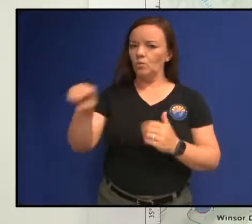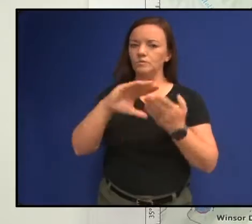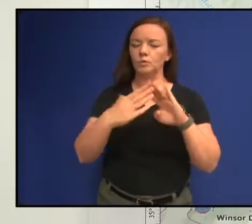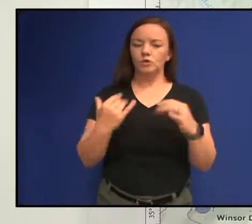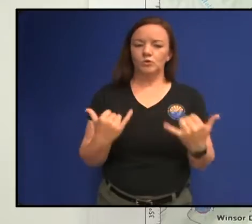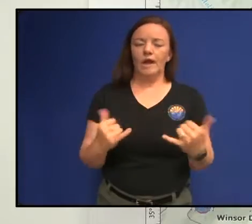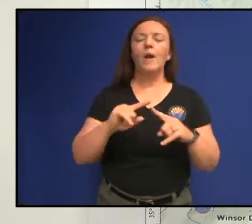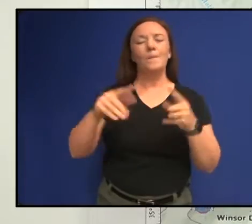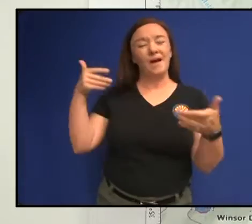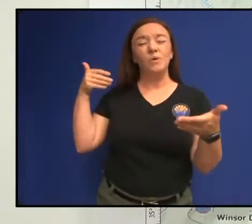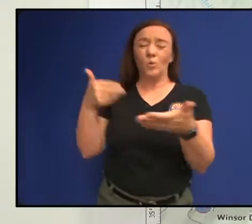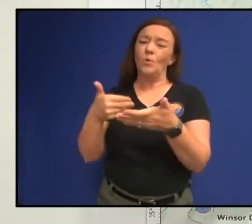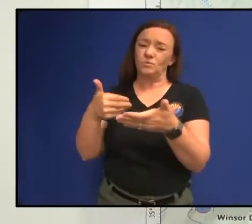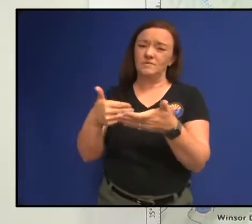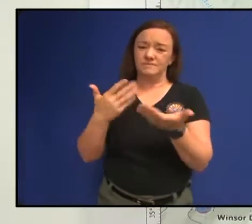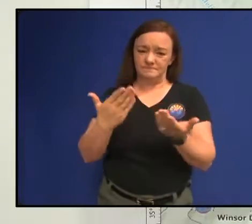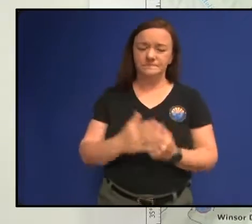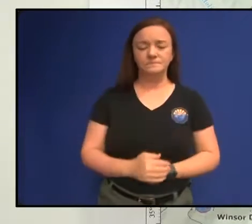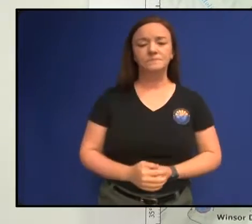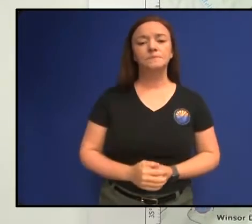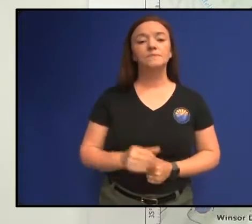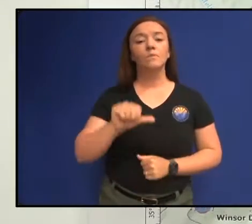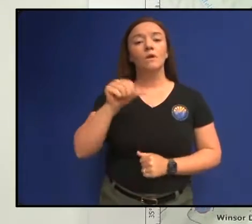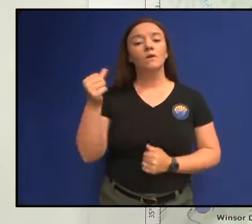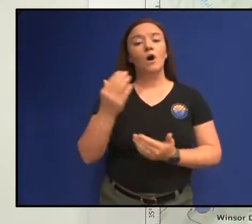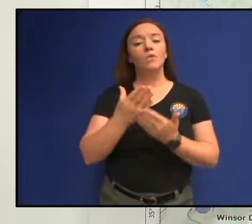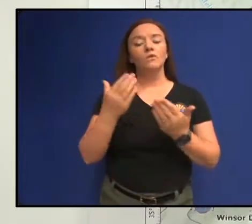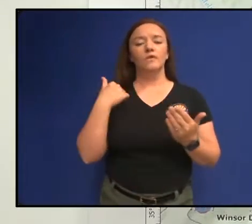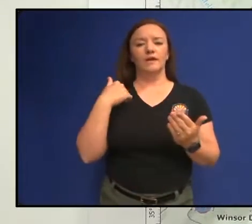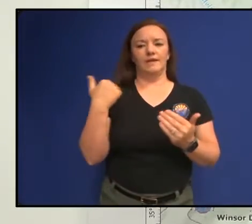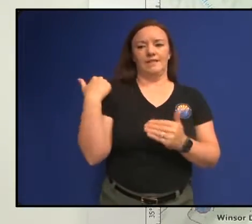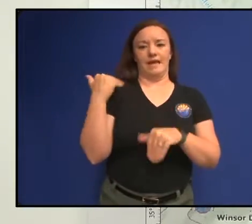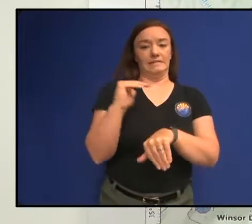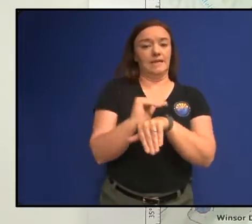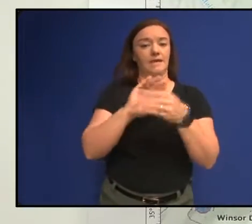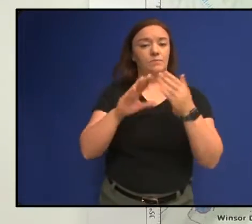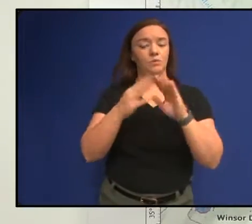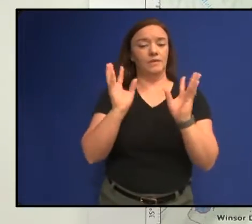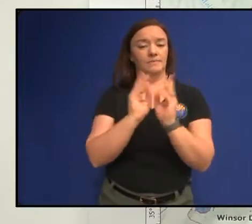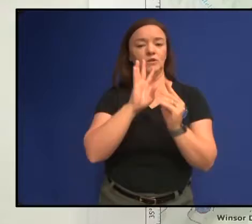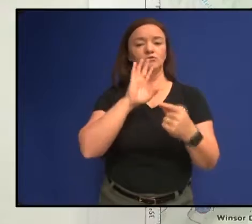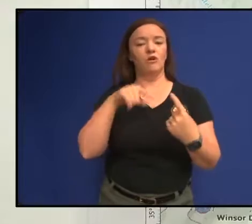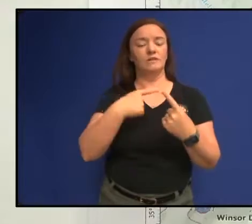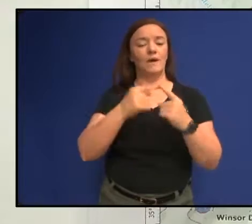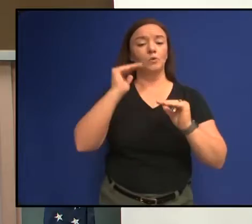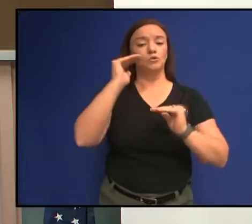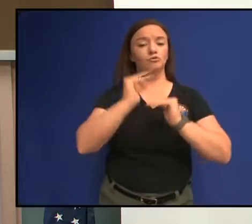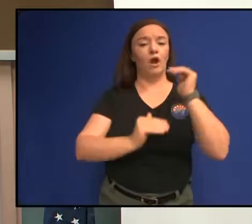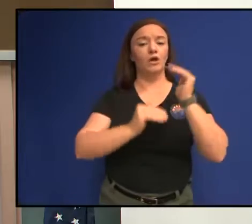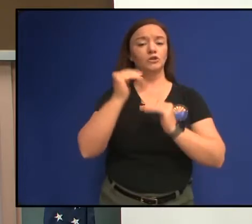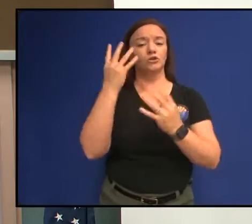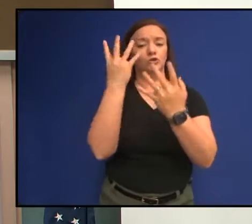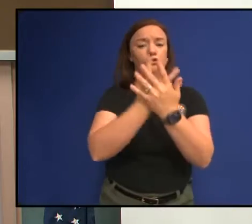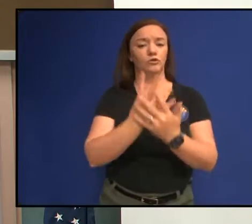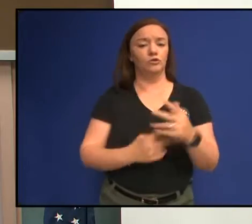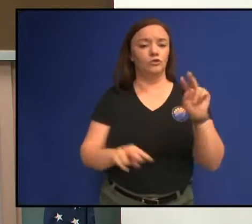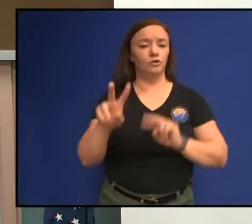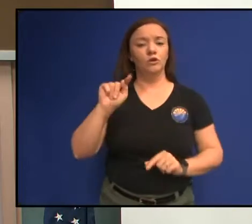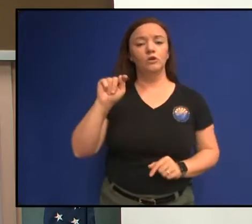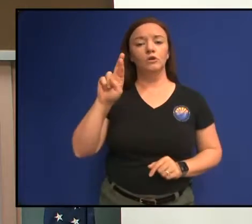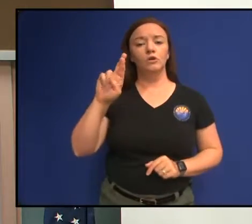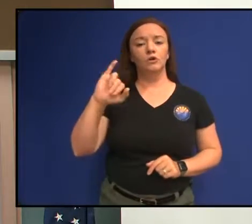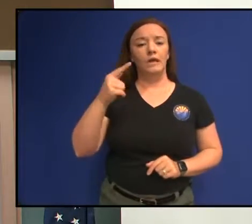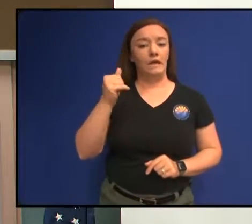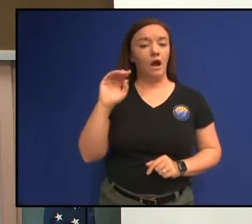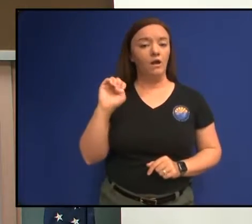in there. Another thing, we talked a little bit on the community meeting last night about structure triage. So I'll just talk about